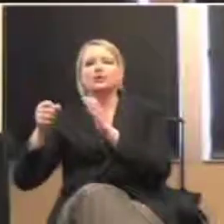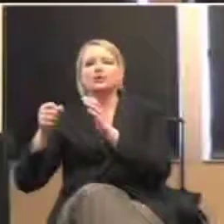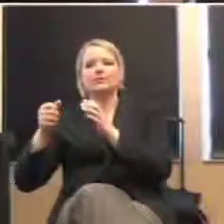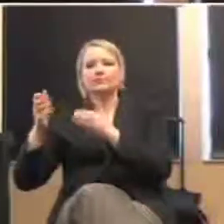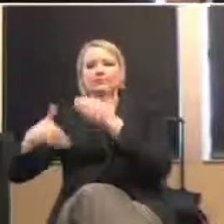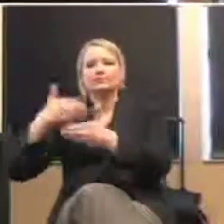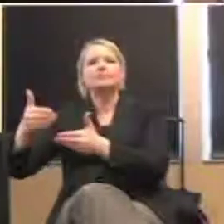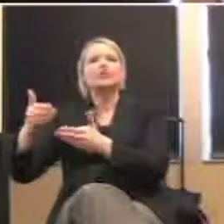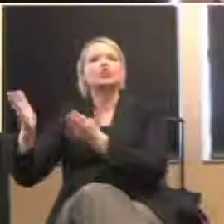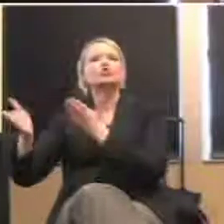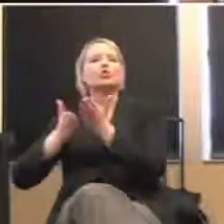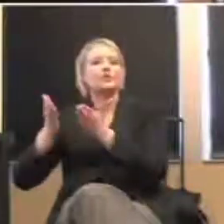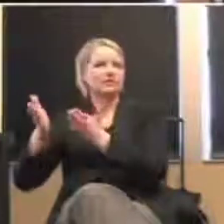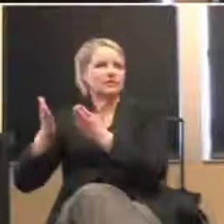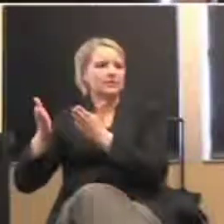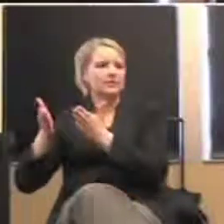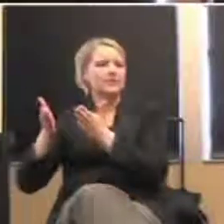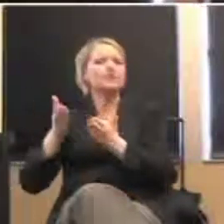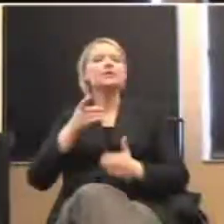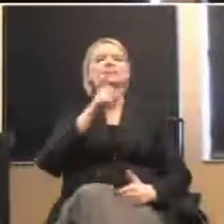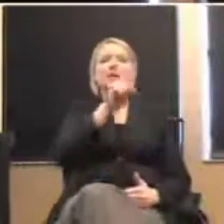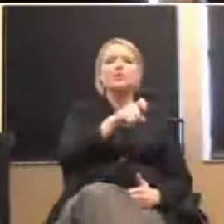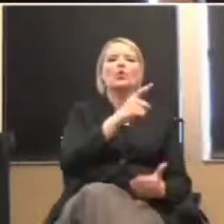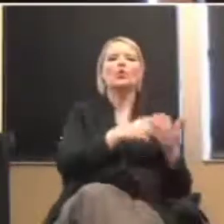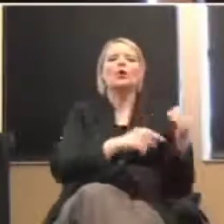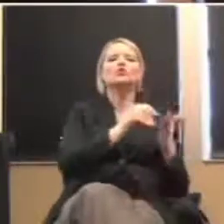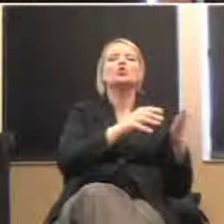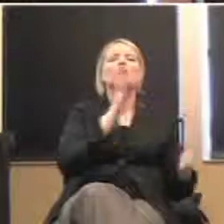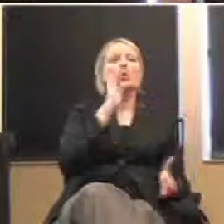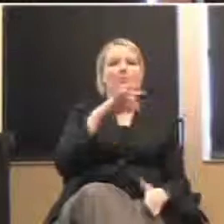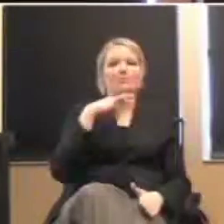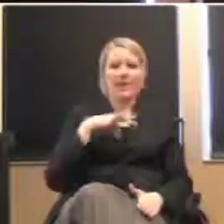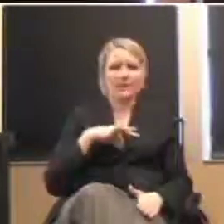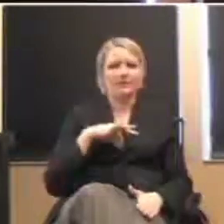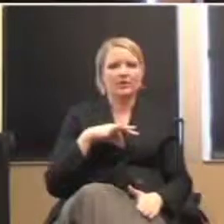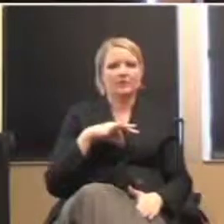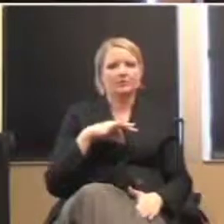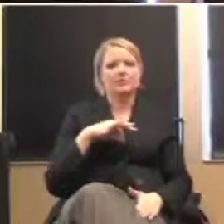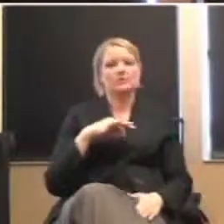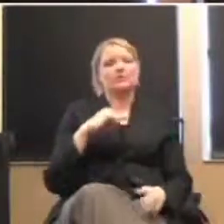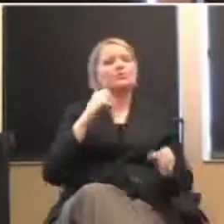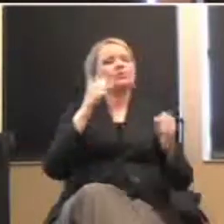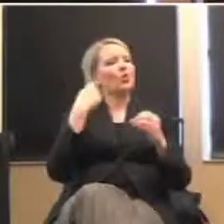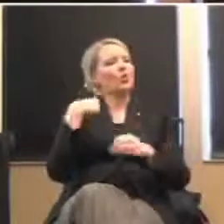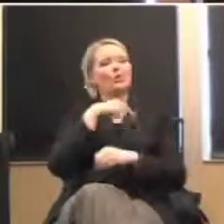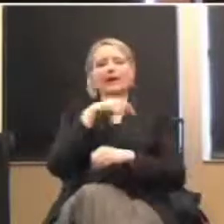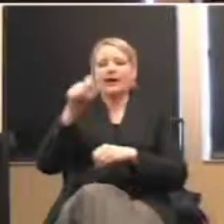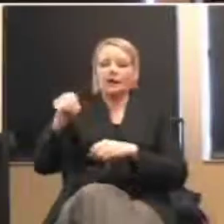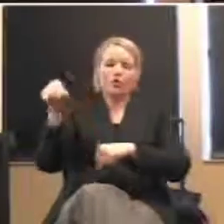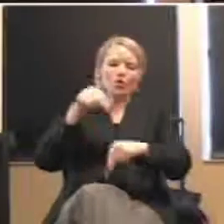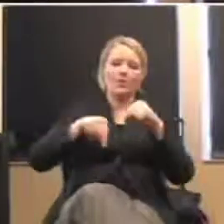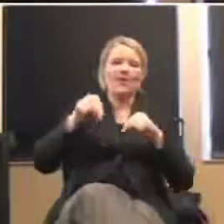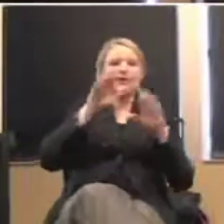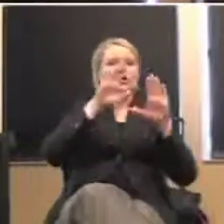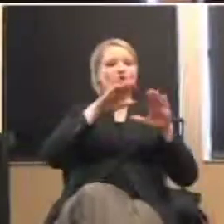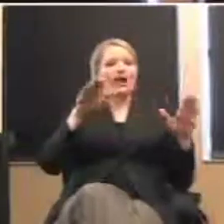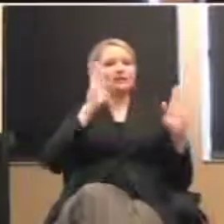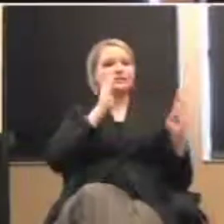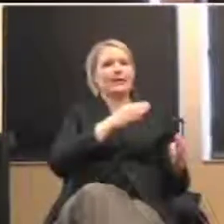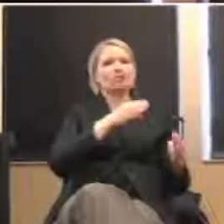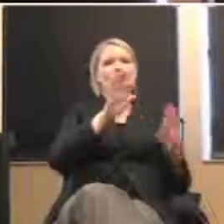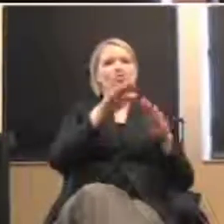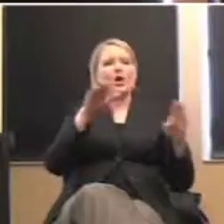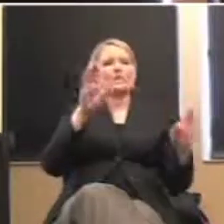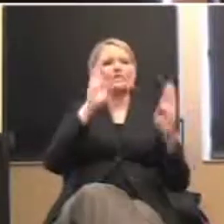a student would benefit from. And so that's what we always need to be going back to, is being child-centered, child-focused,